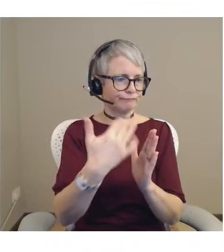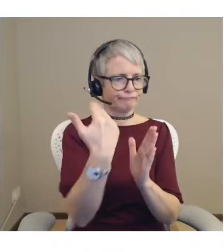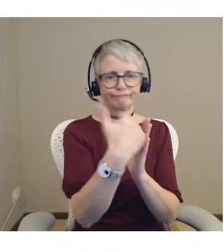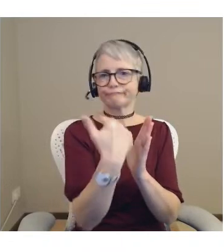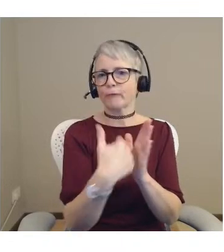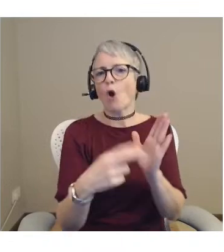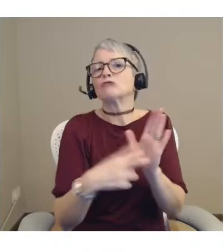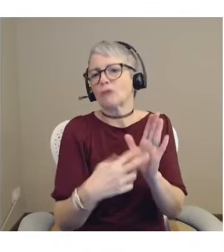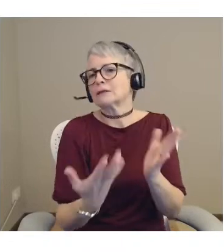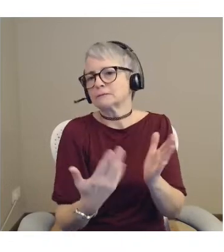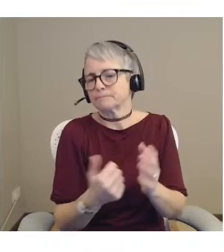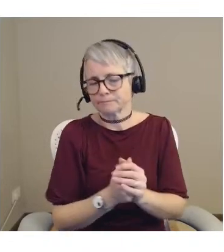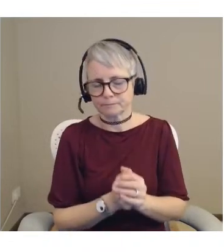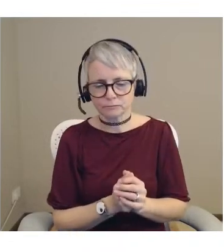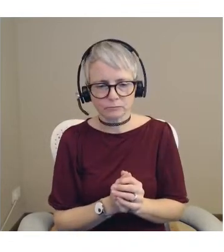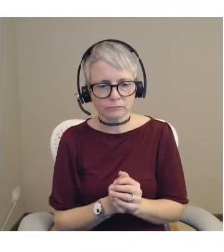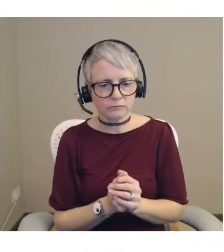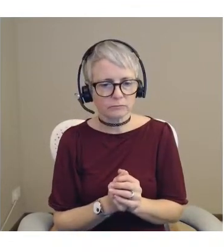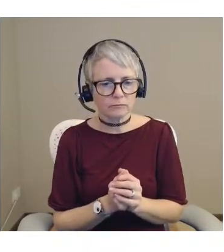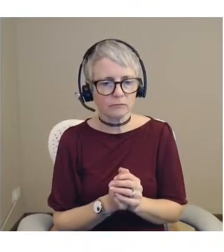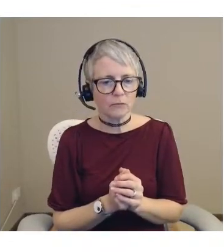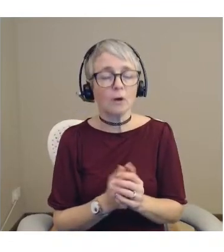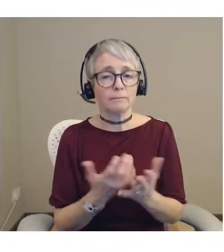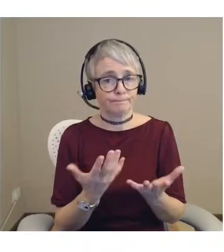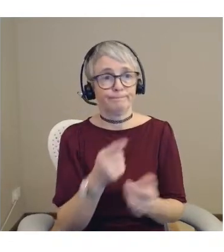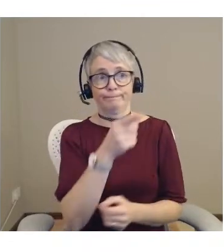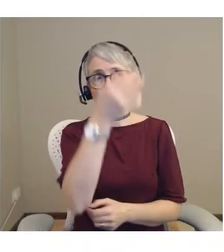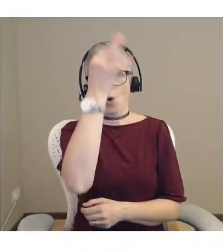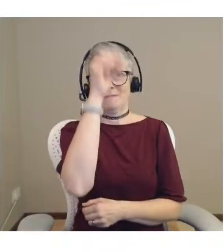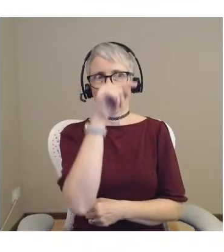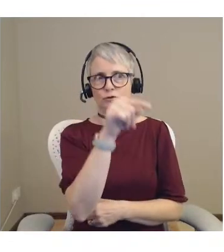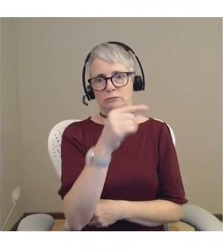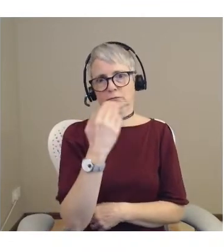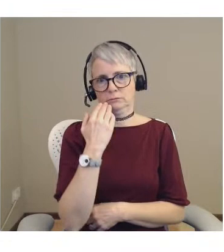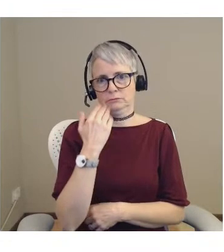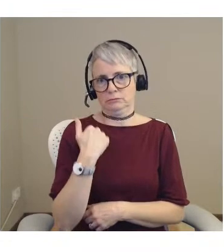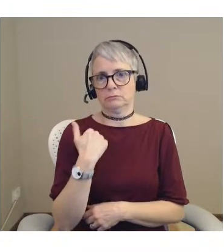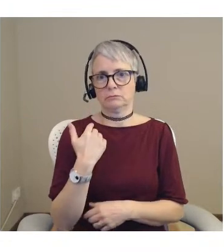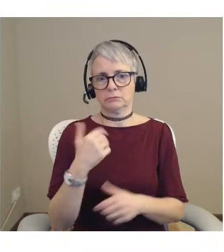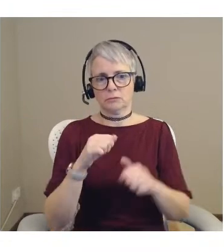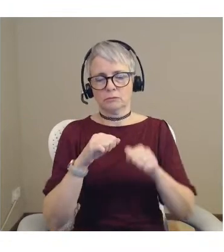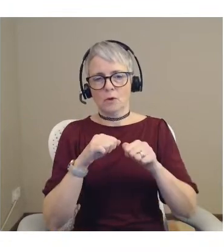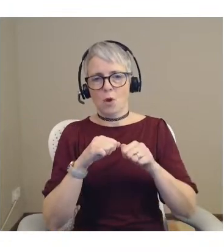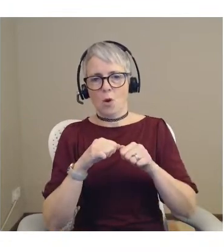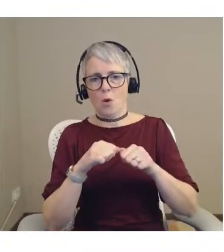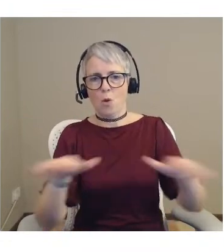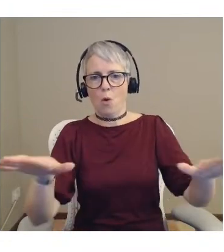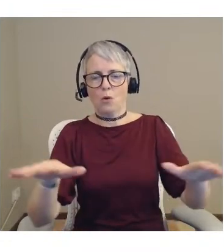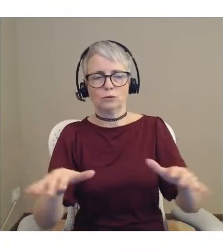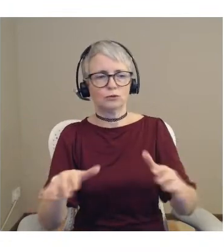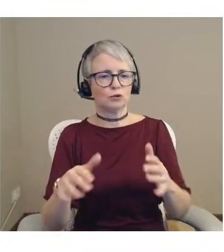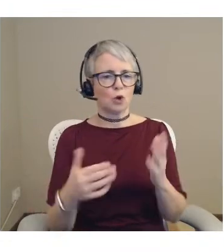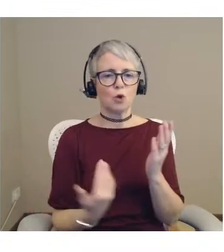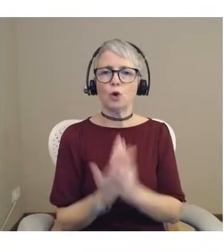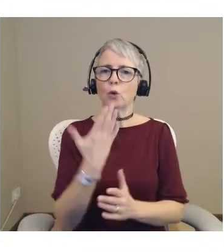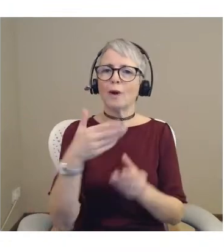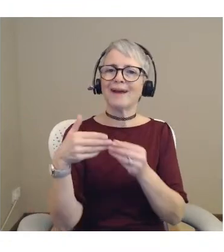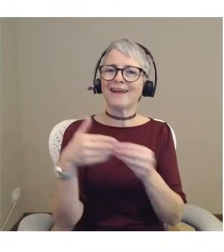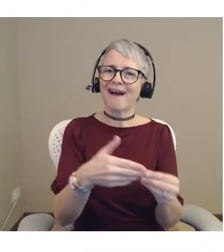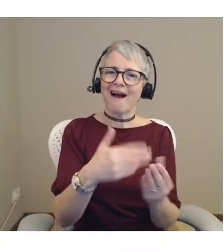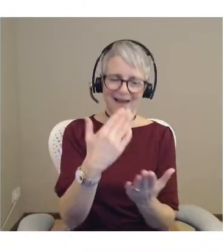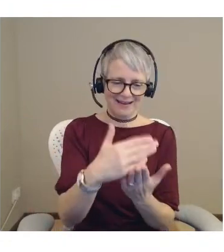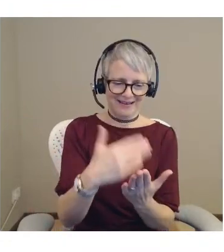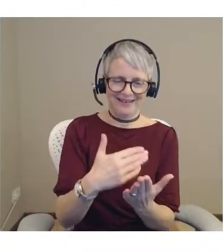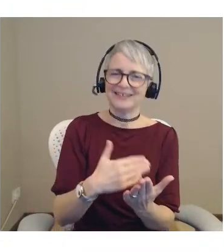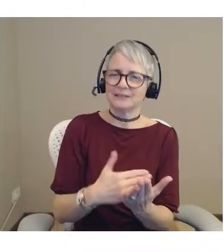contracts. So the Commission has, as I said, recently launched a new guide on how to incorporate